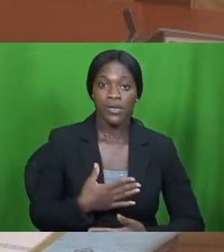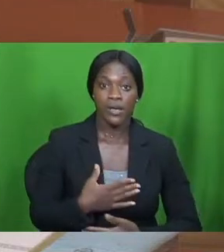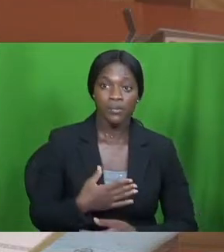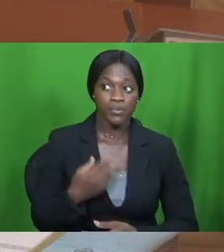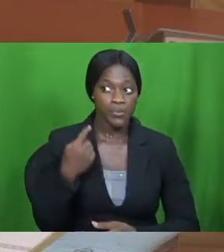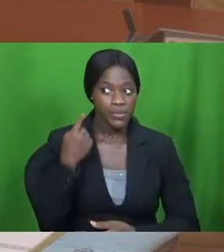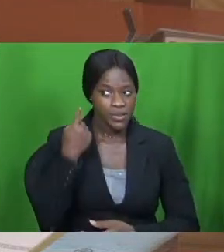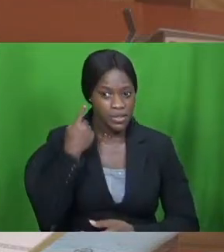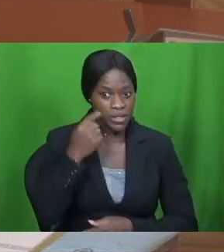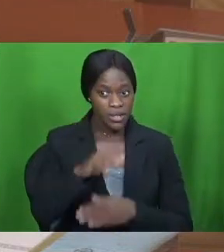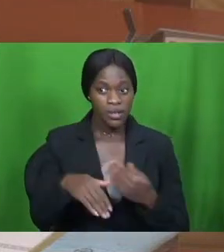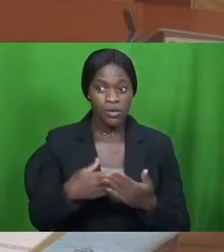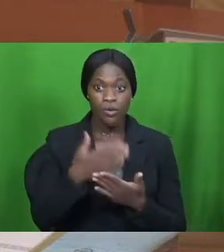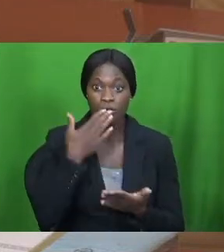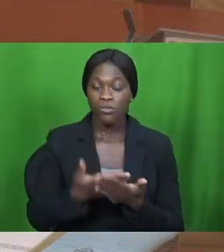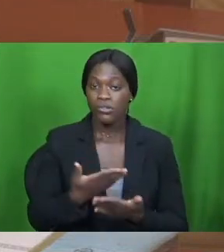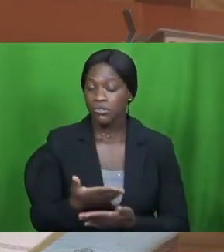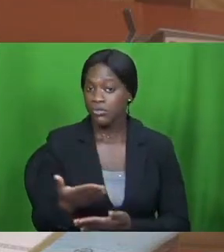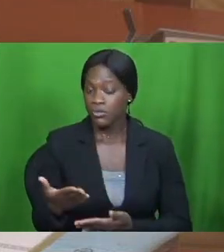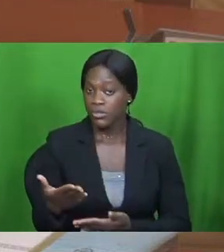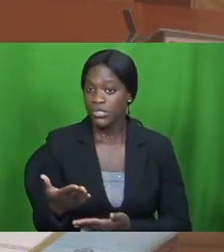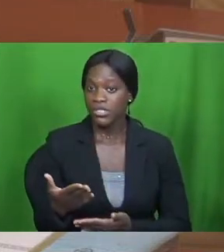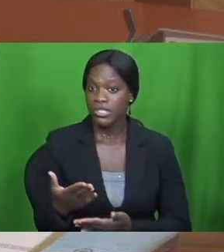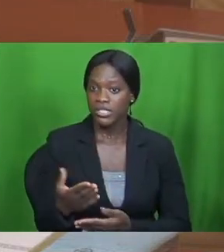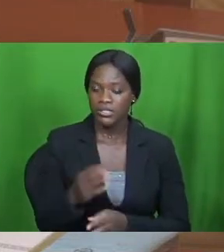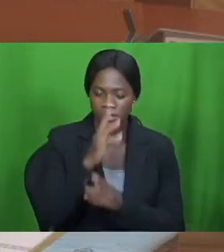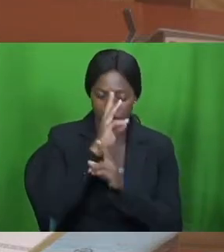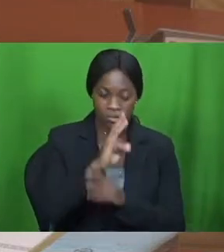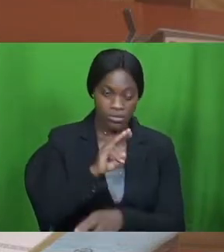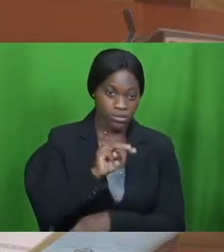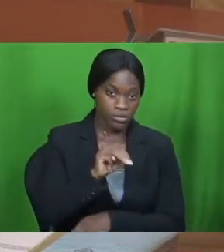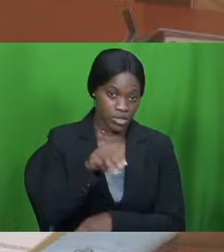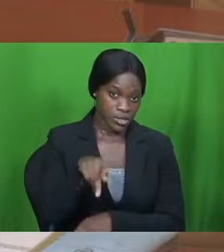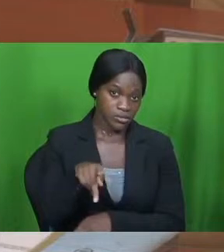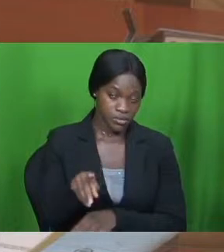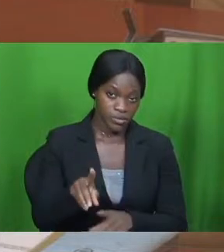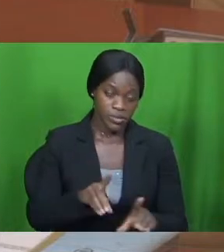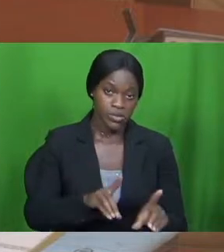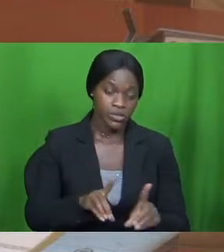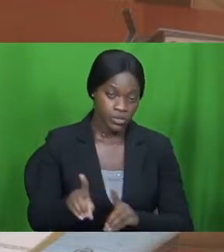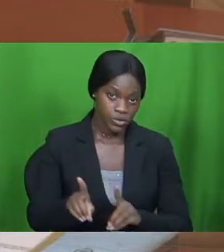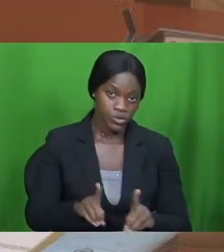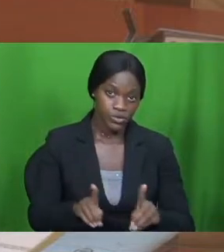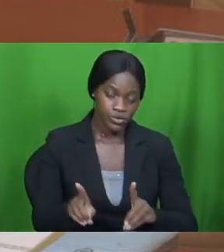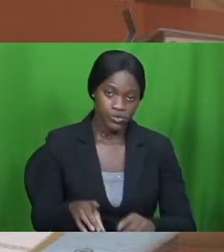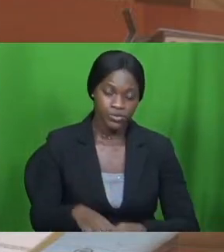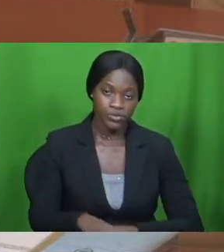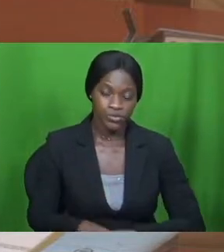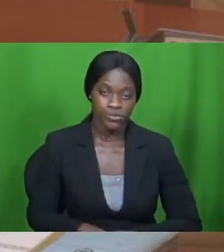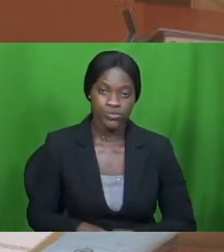good things that the honourable member chalked and